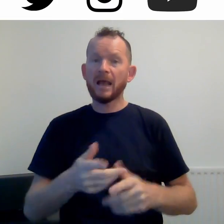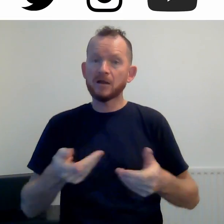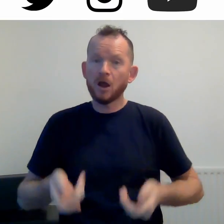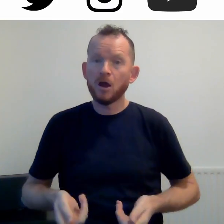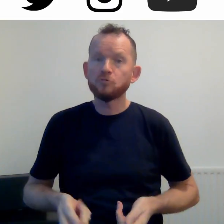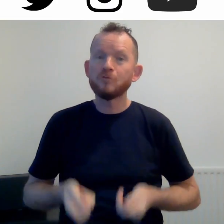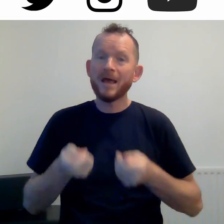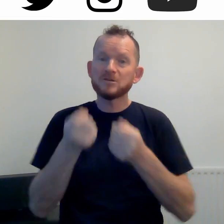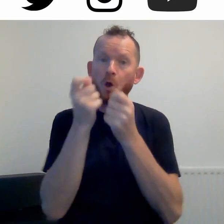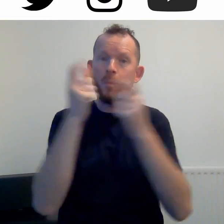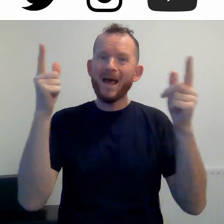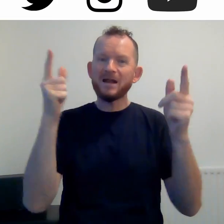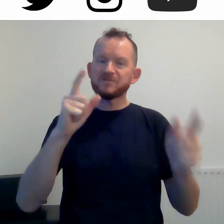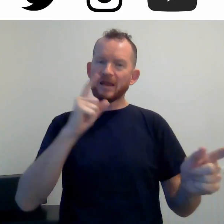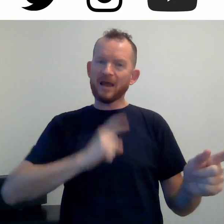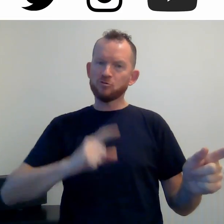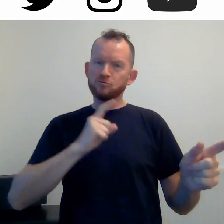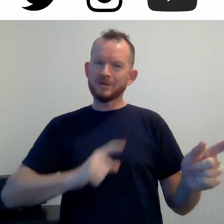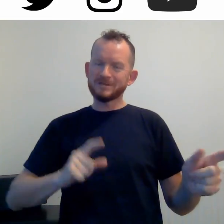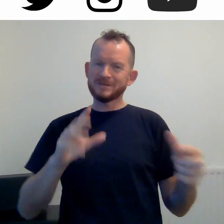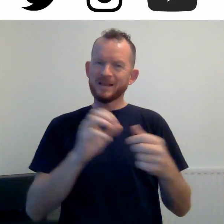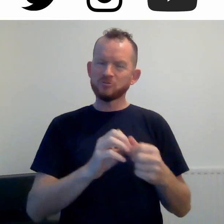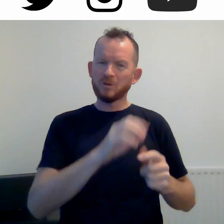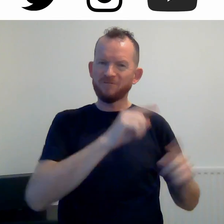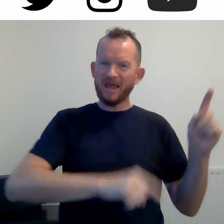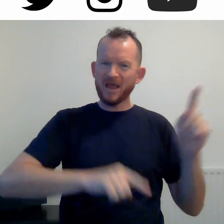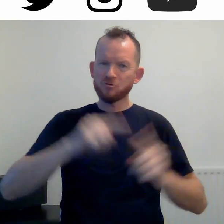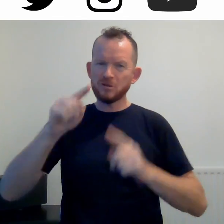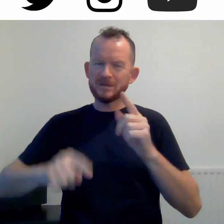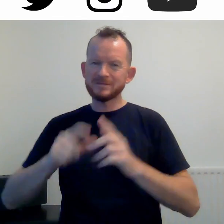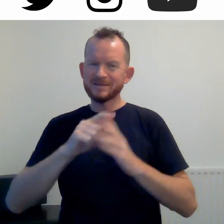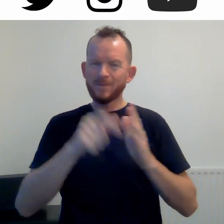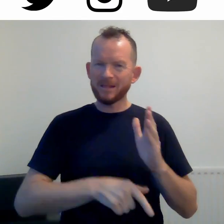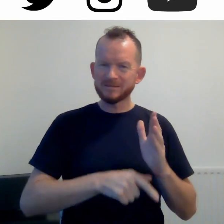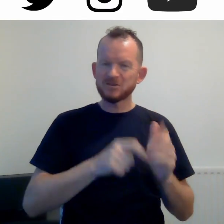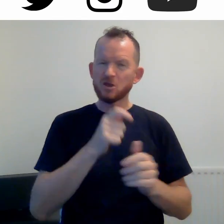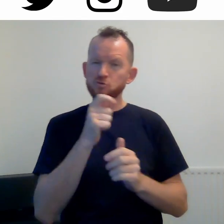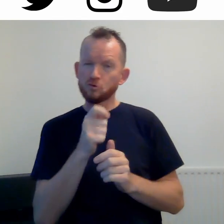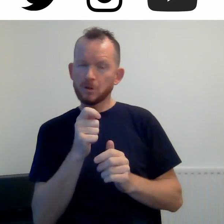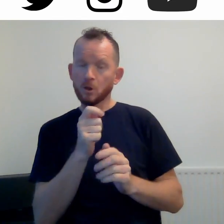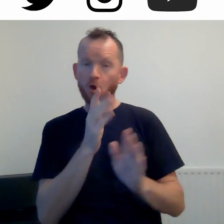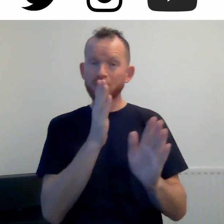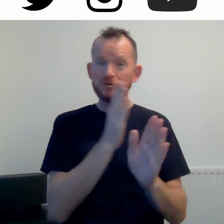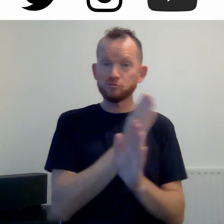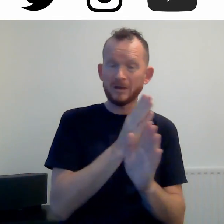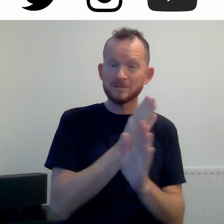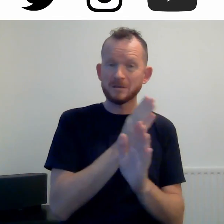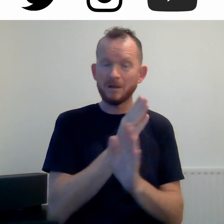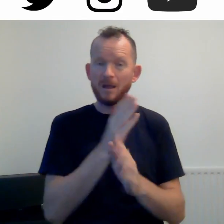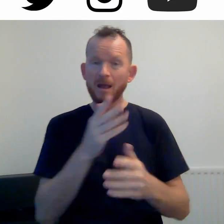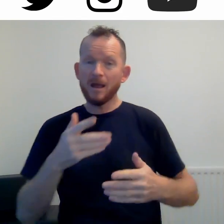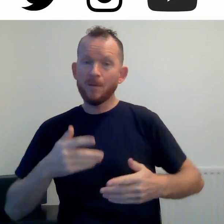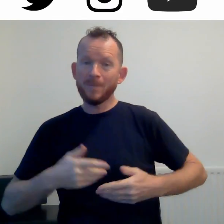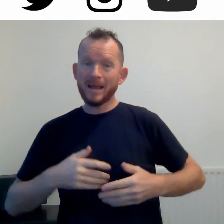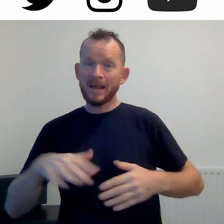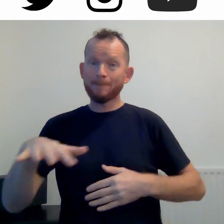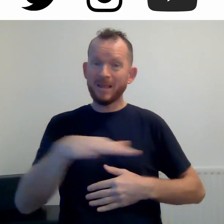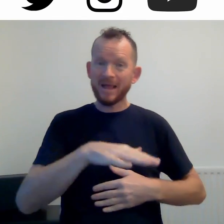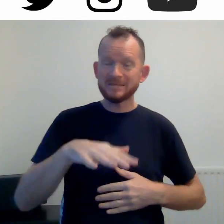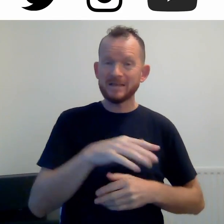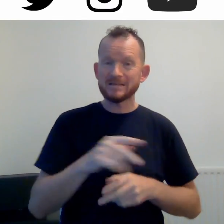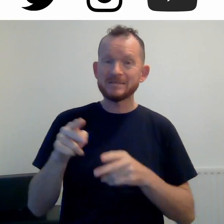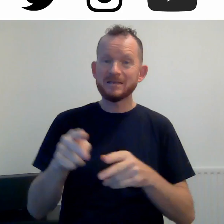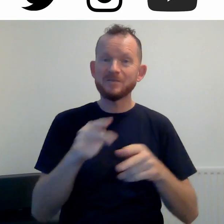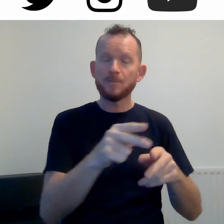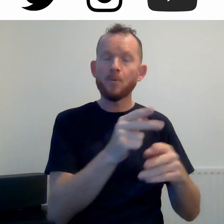not. We can do this by raising awareness of the characteristics associated with various disabilities, however subtle or discreet they might be, making